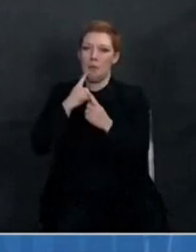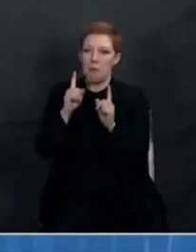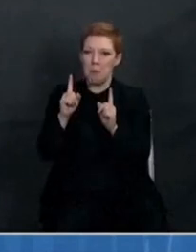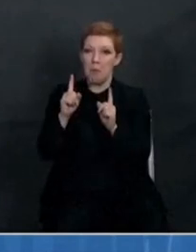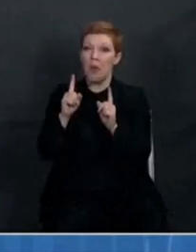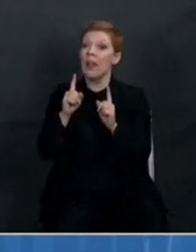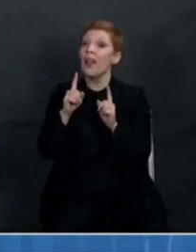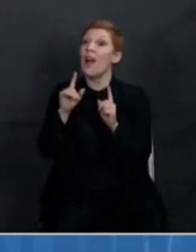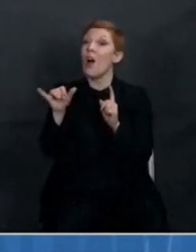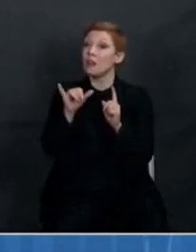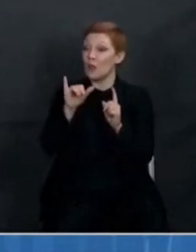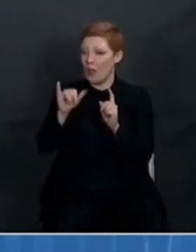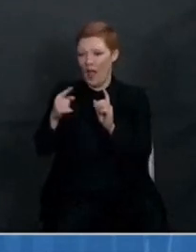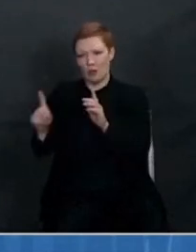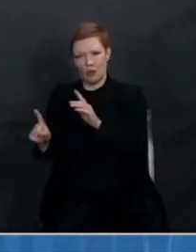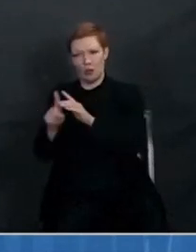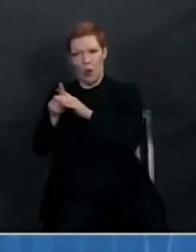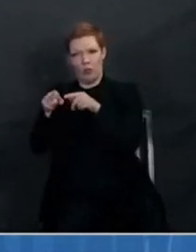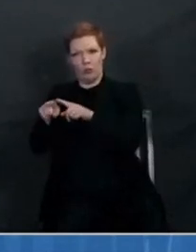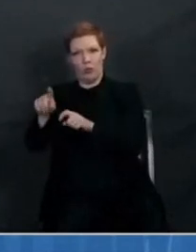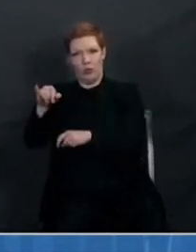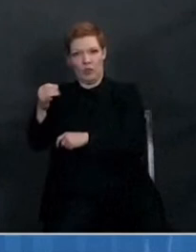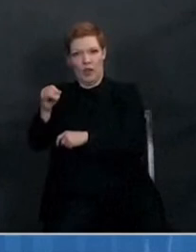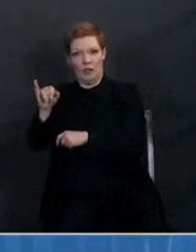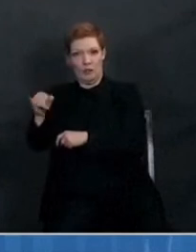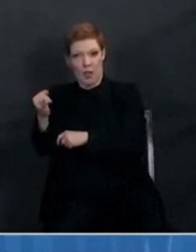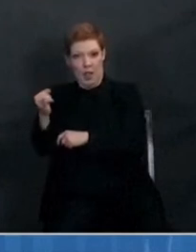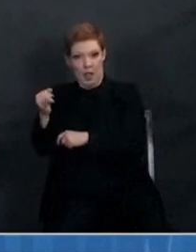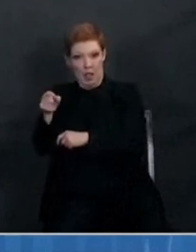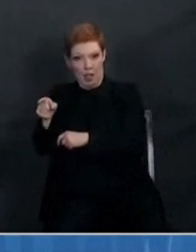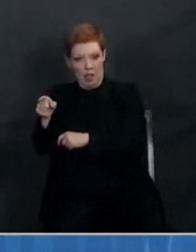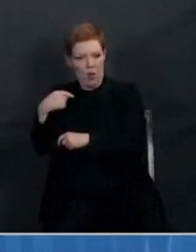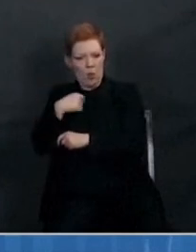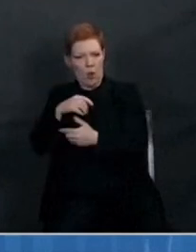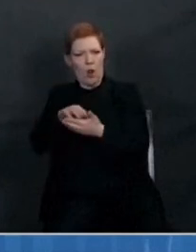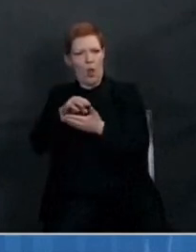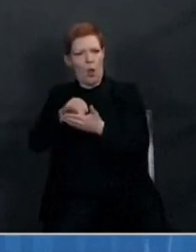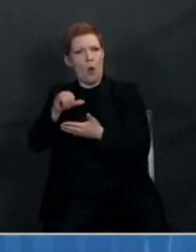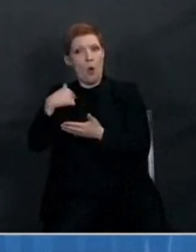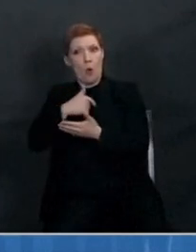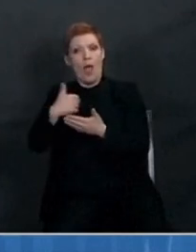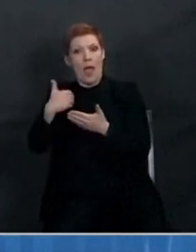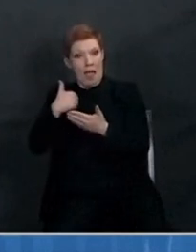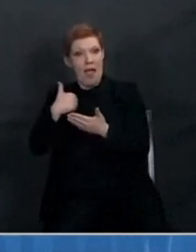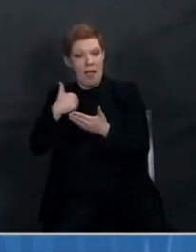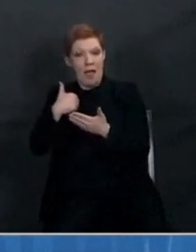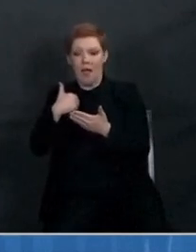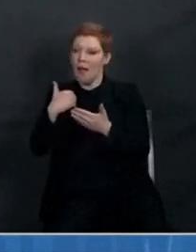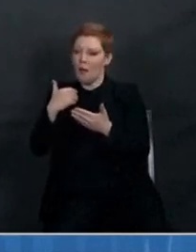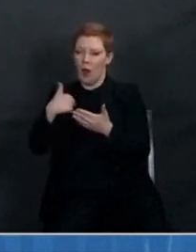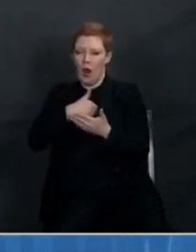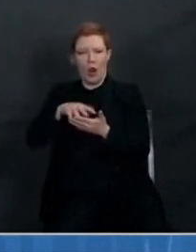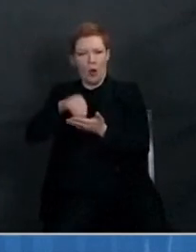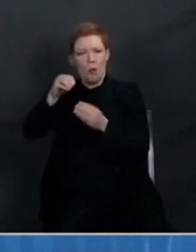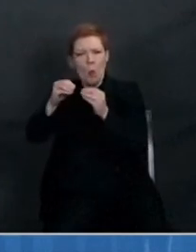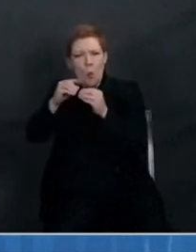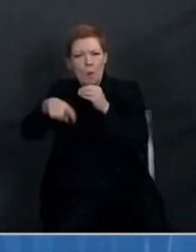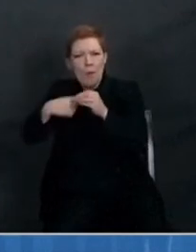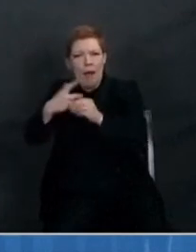J&J trial. So we're learning not only that we have more vaccines, but we're learning about the virus and how